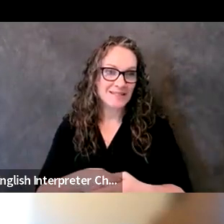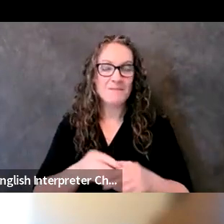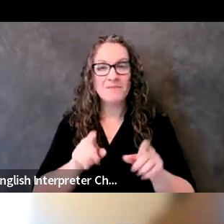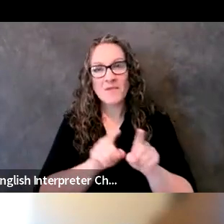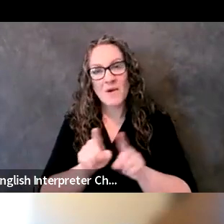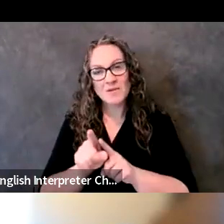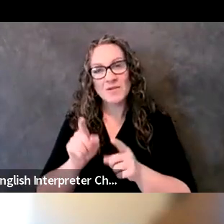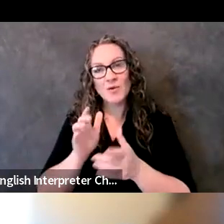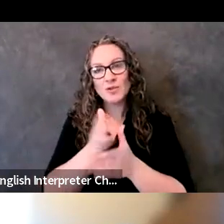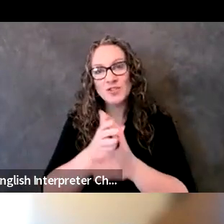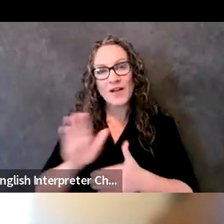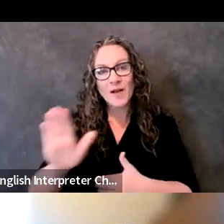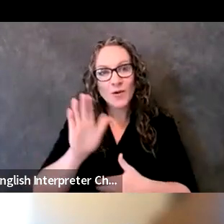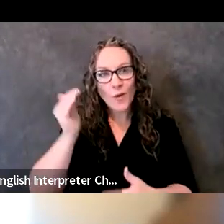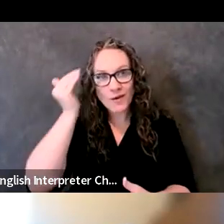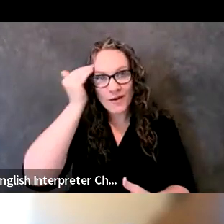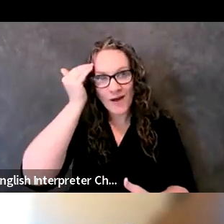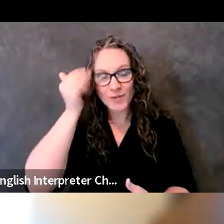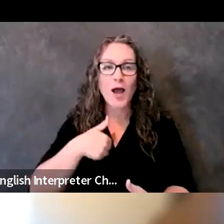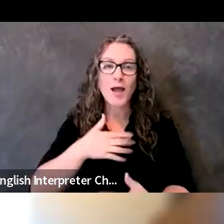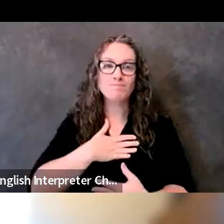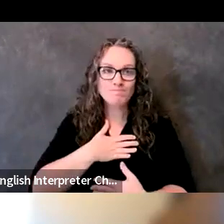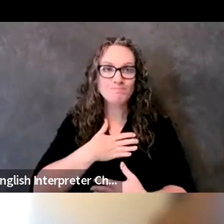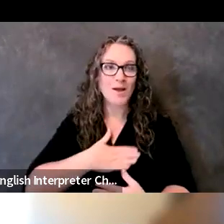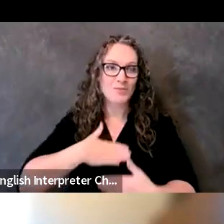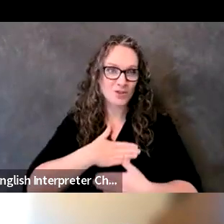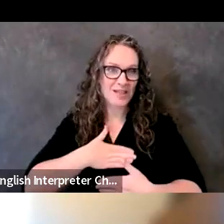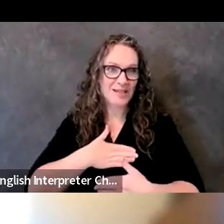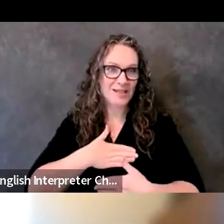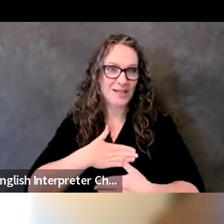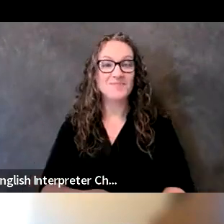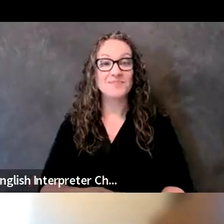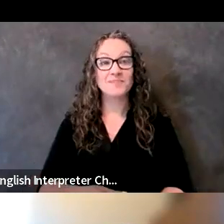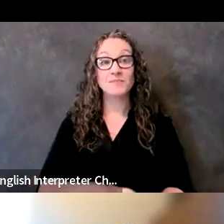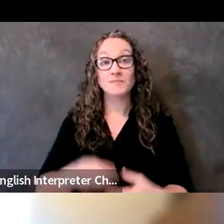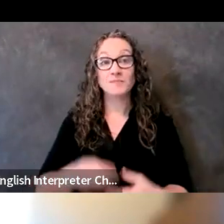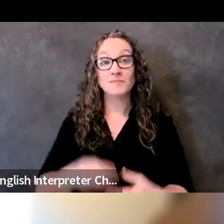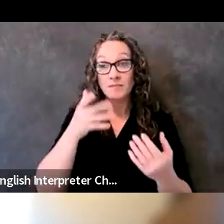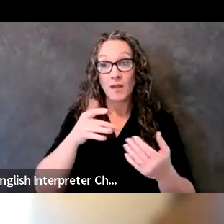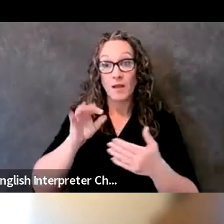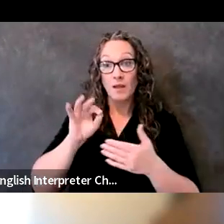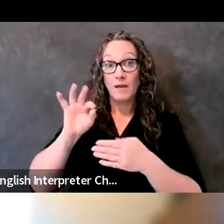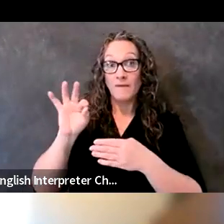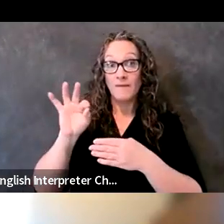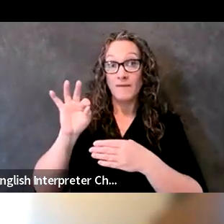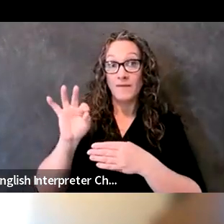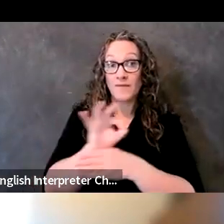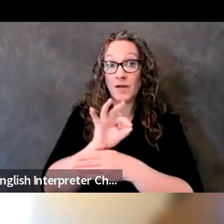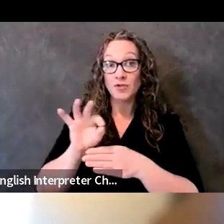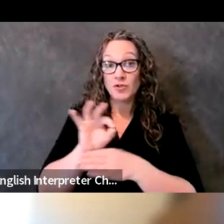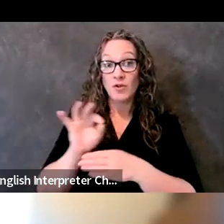sharing your knowledge. It's appreciated. So I joined the functional assessment service team